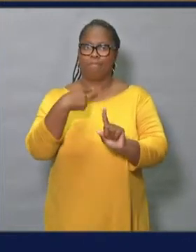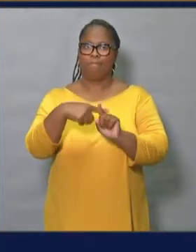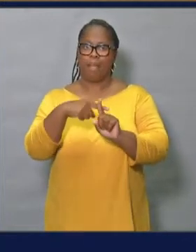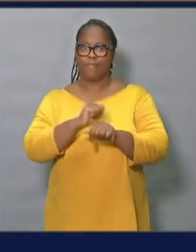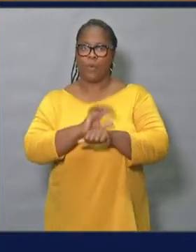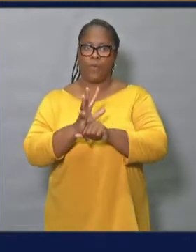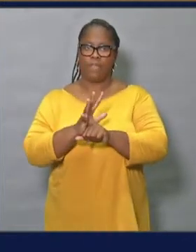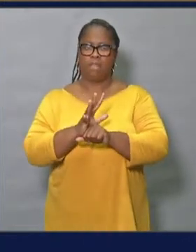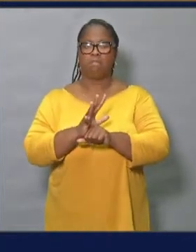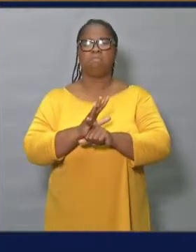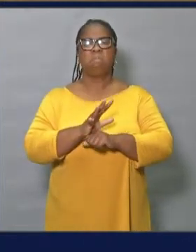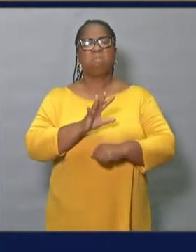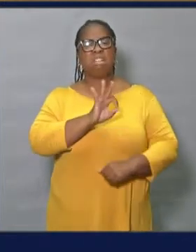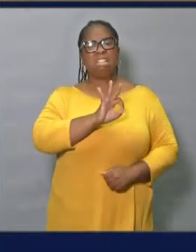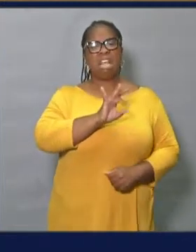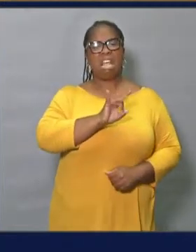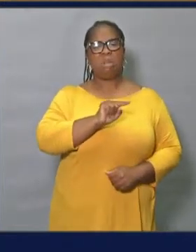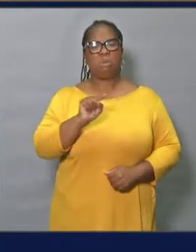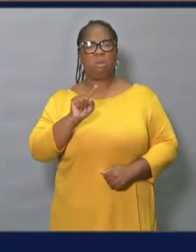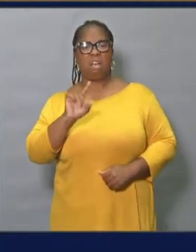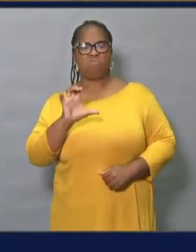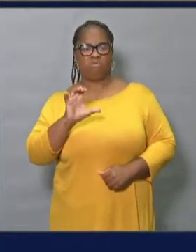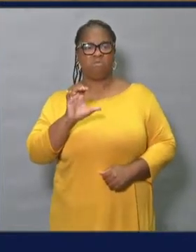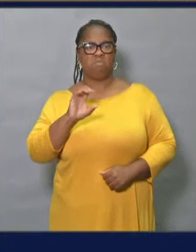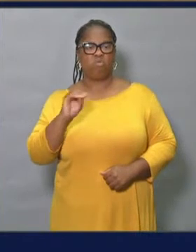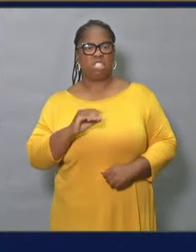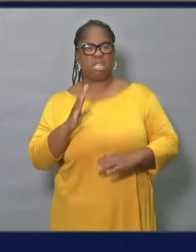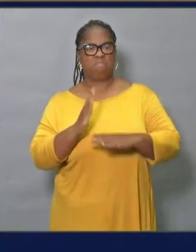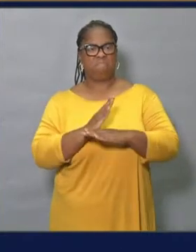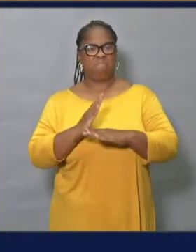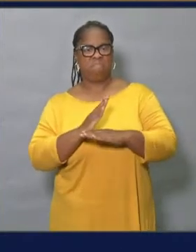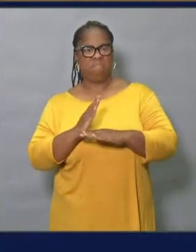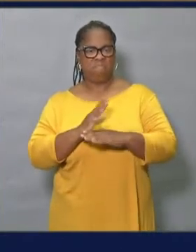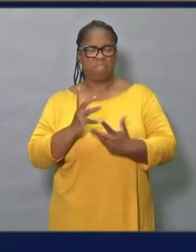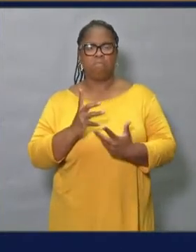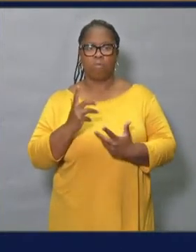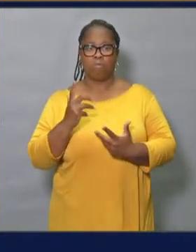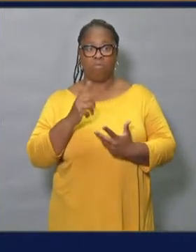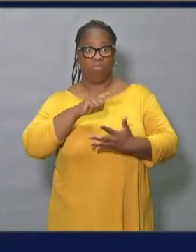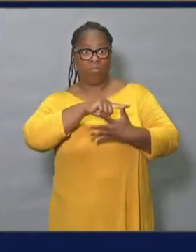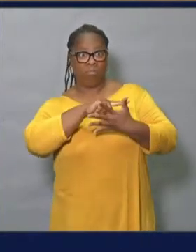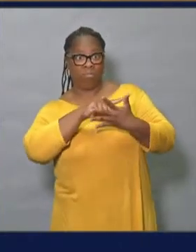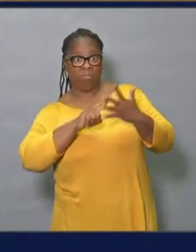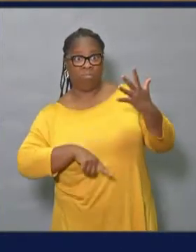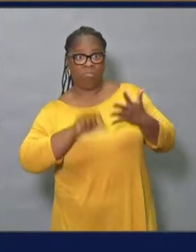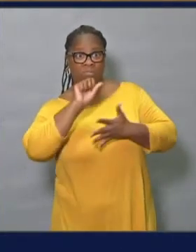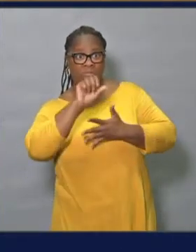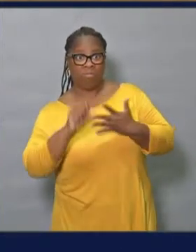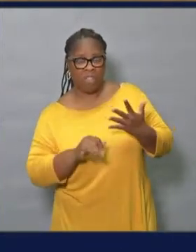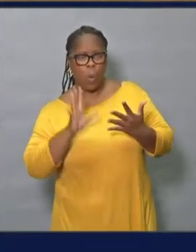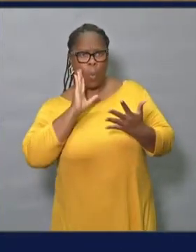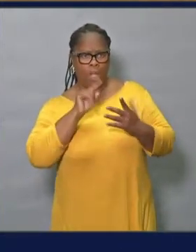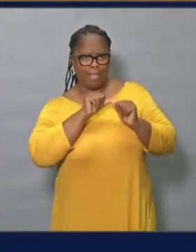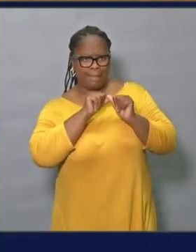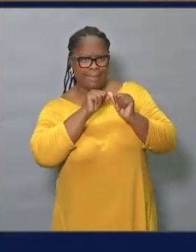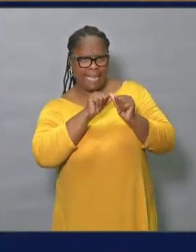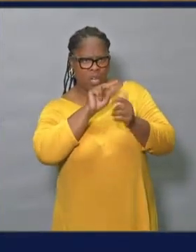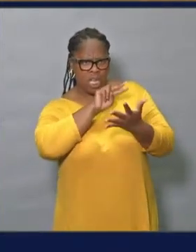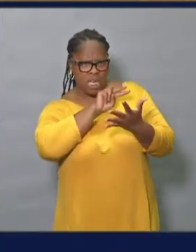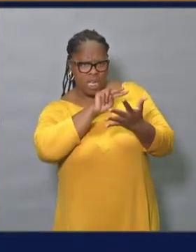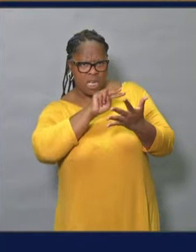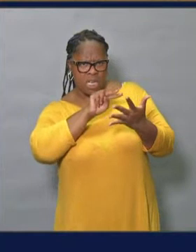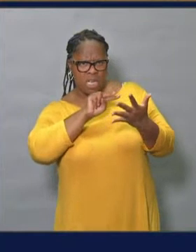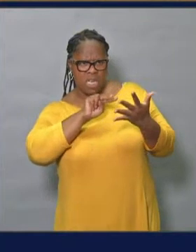and 100%. We're going to continue to watch these indicators closely to understand how reopenings are affecting the spread of